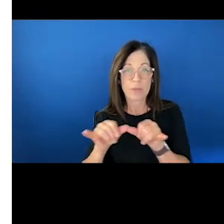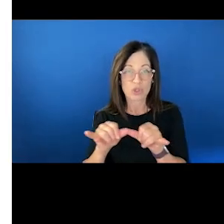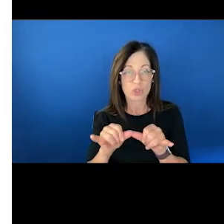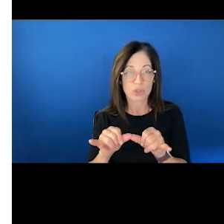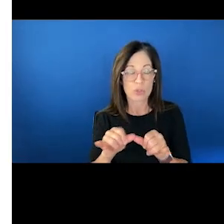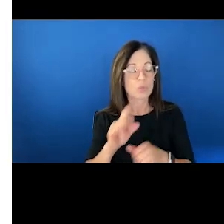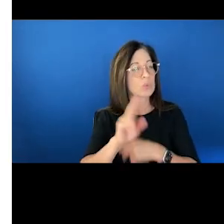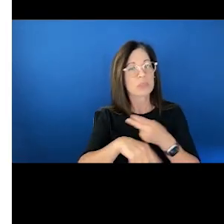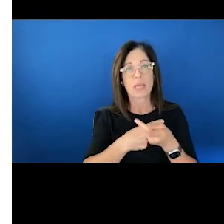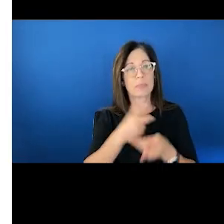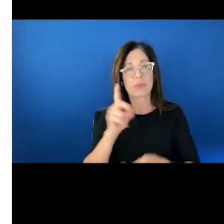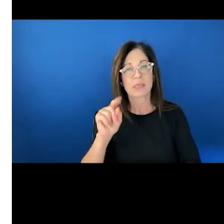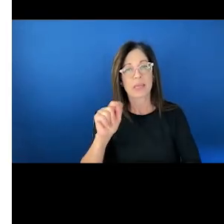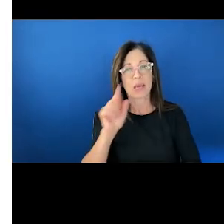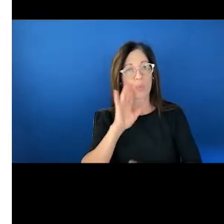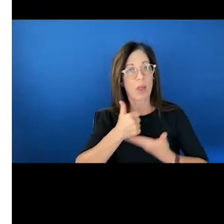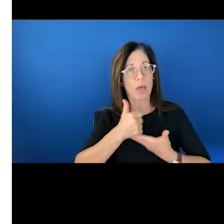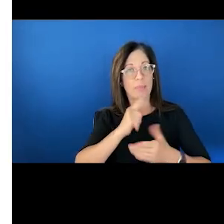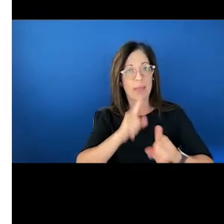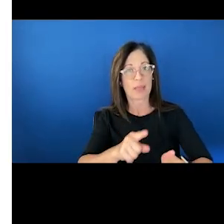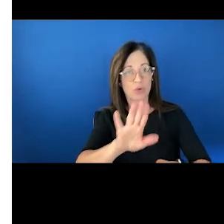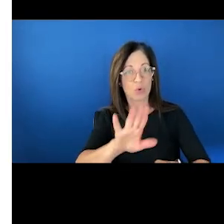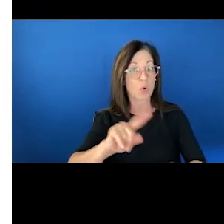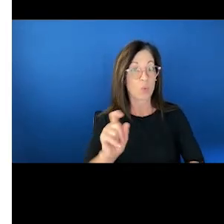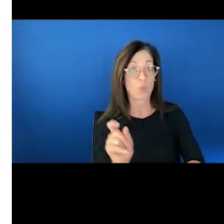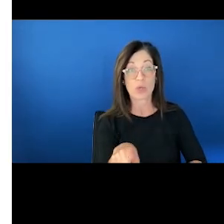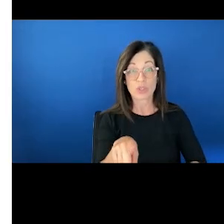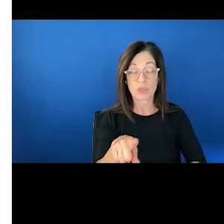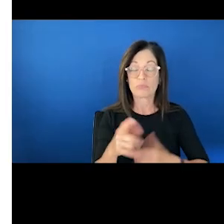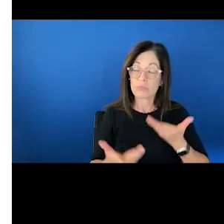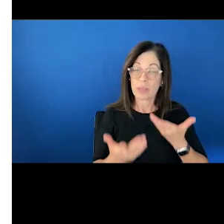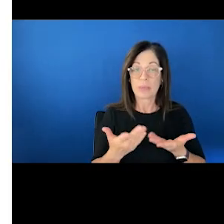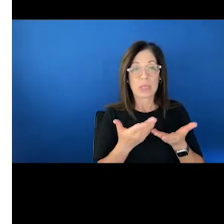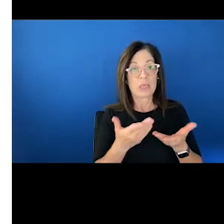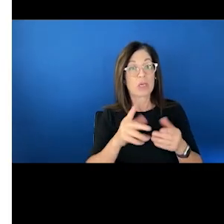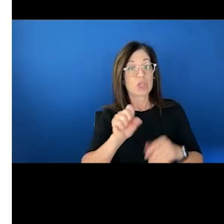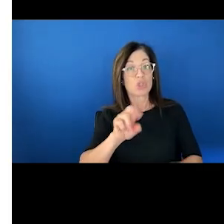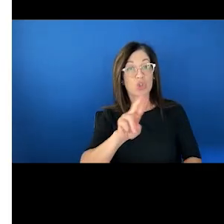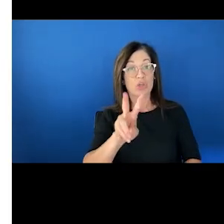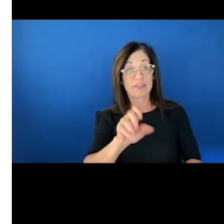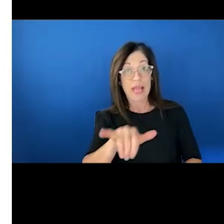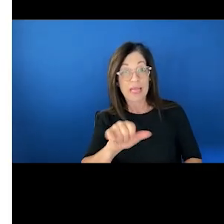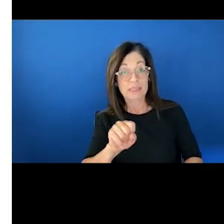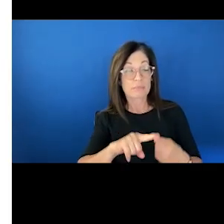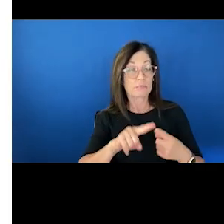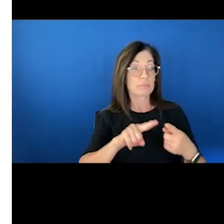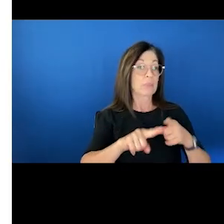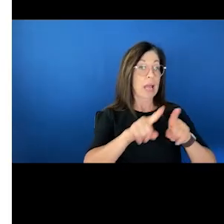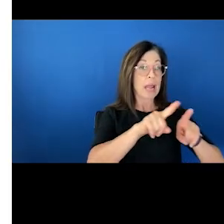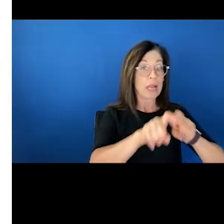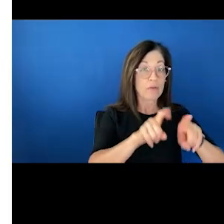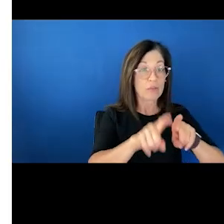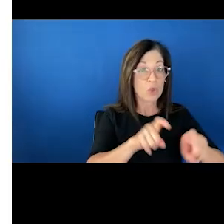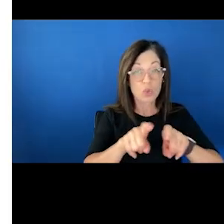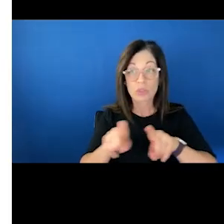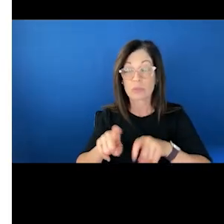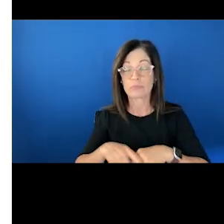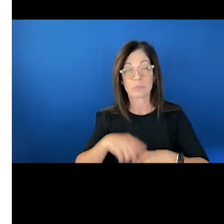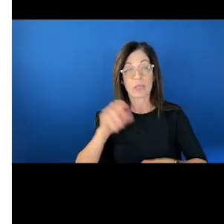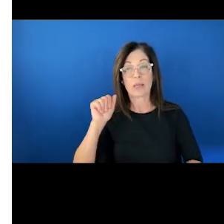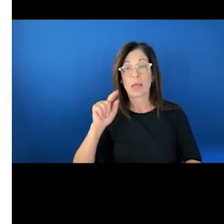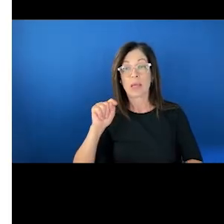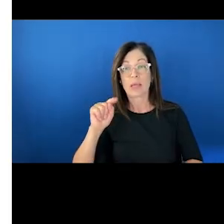What type of data will help you answer your question? This could include surveys, interviews, attendance logs,